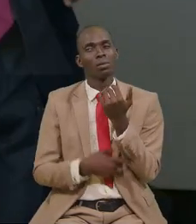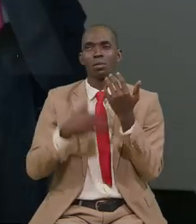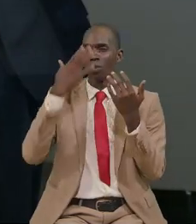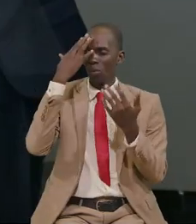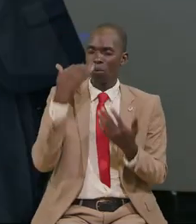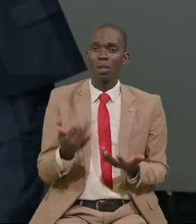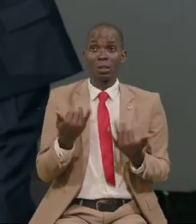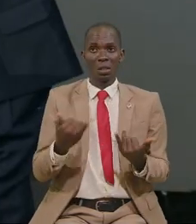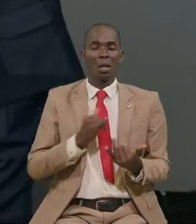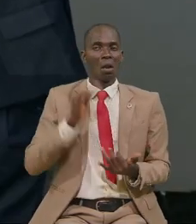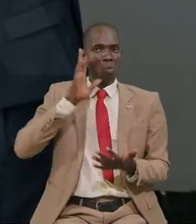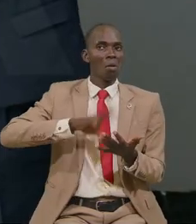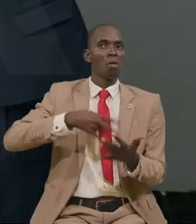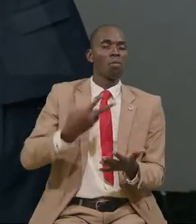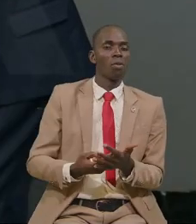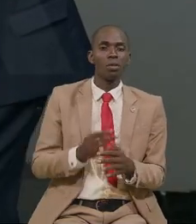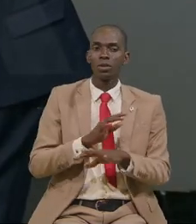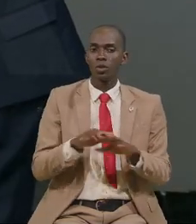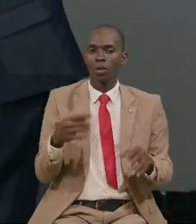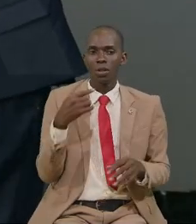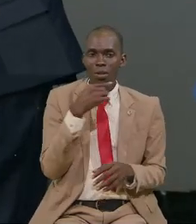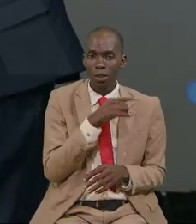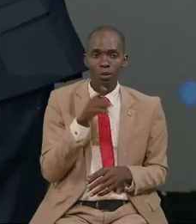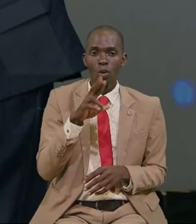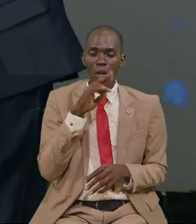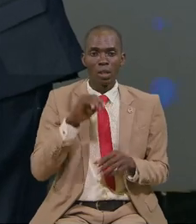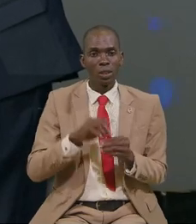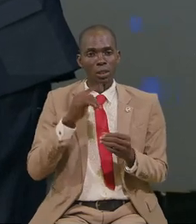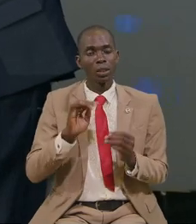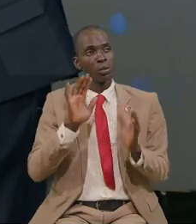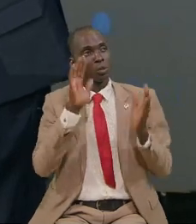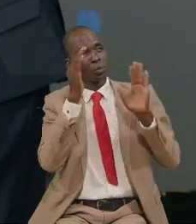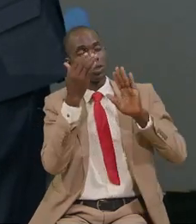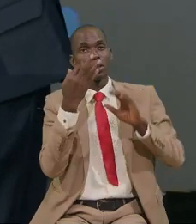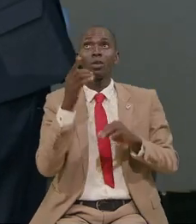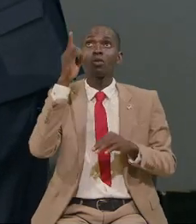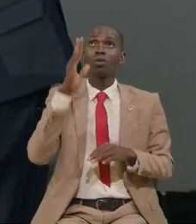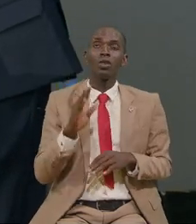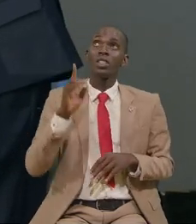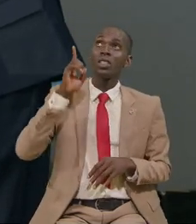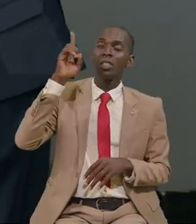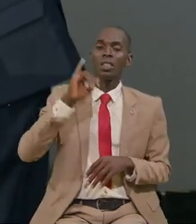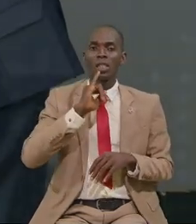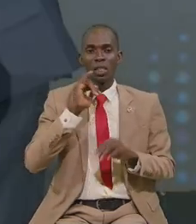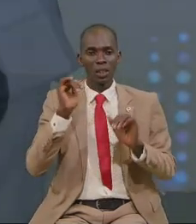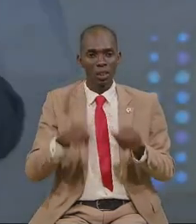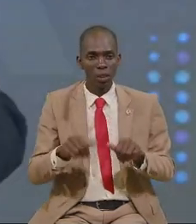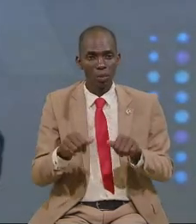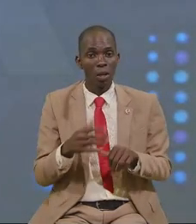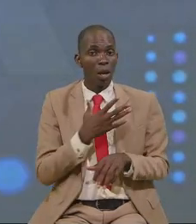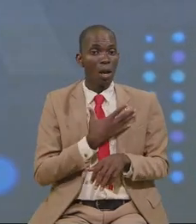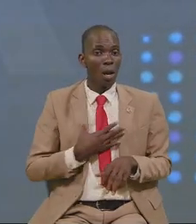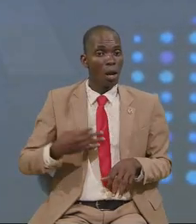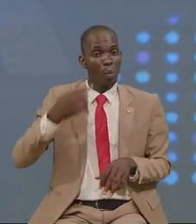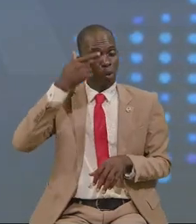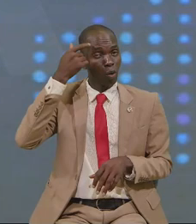fall now. Don't tell a lie in the presence of God. He is able. And because of